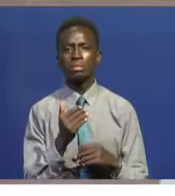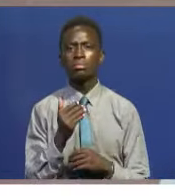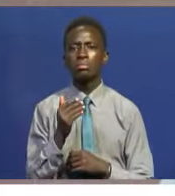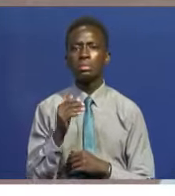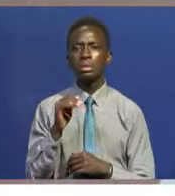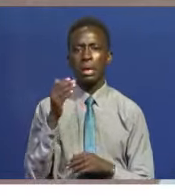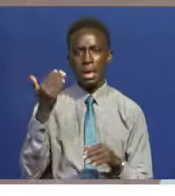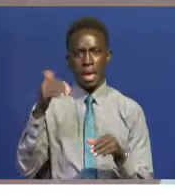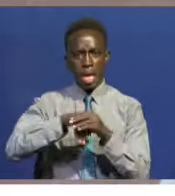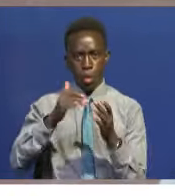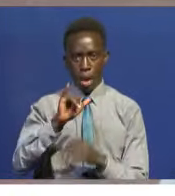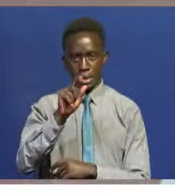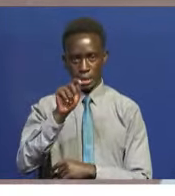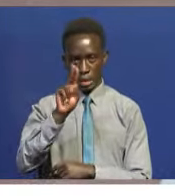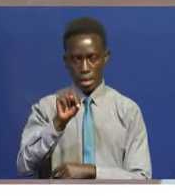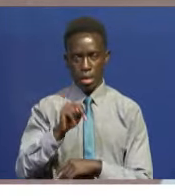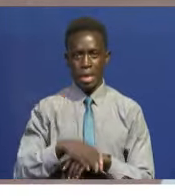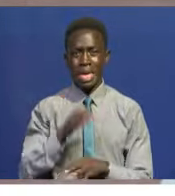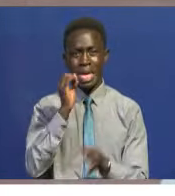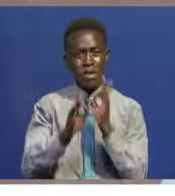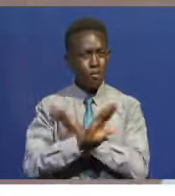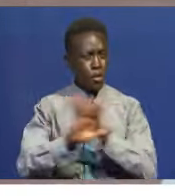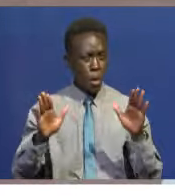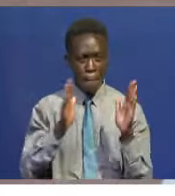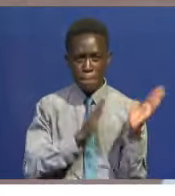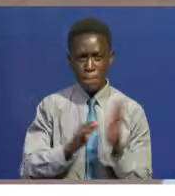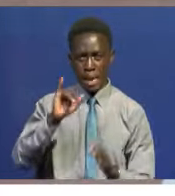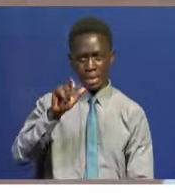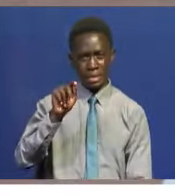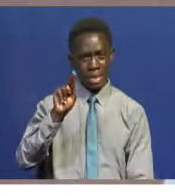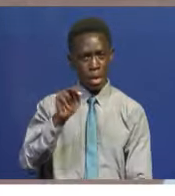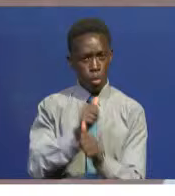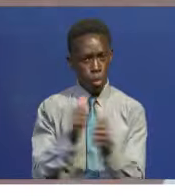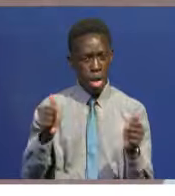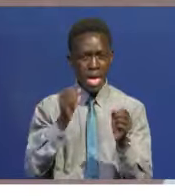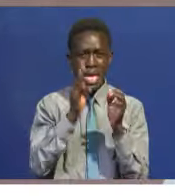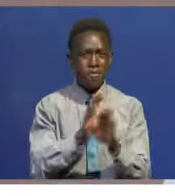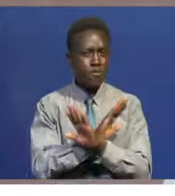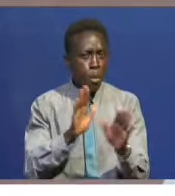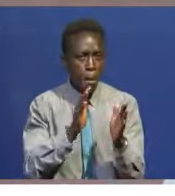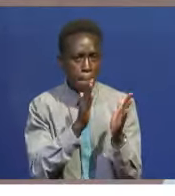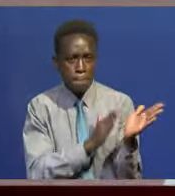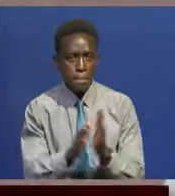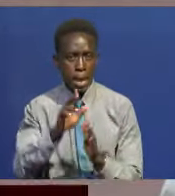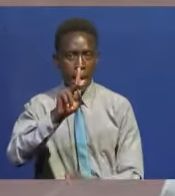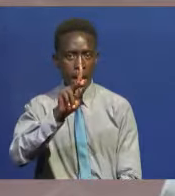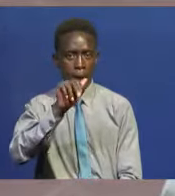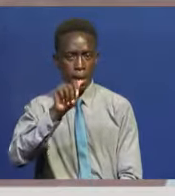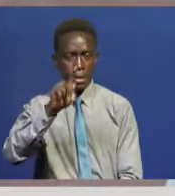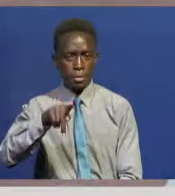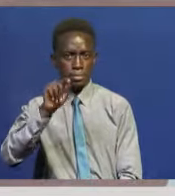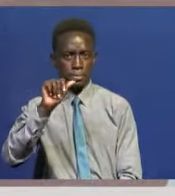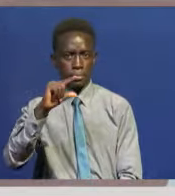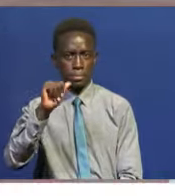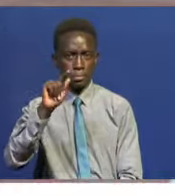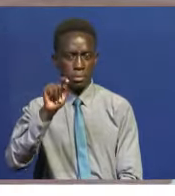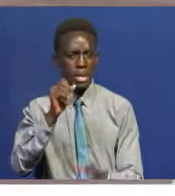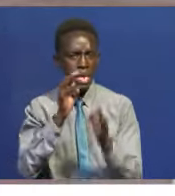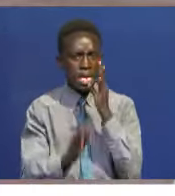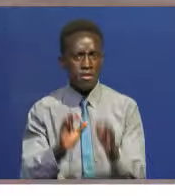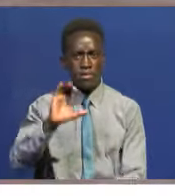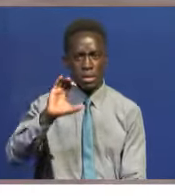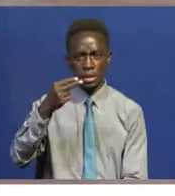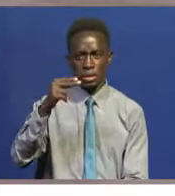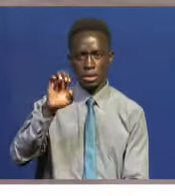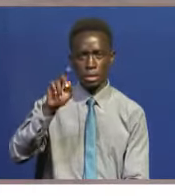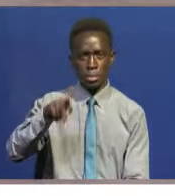plan Iten very well, Your Excellency, if we don't plan Kaptagat very well, if we don't plan Chepkorio very well,